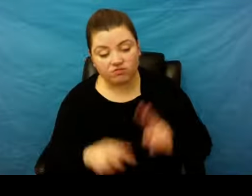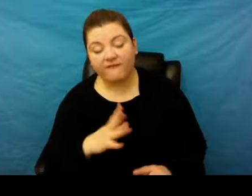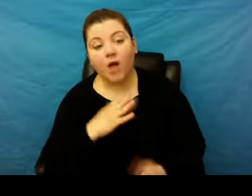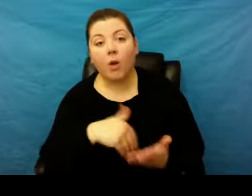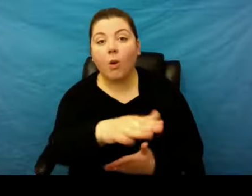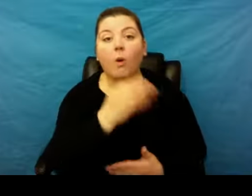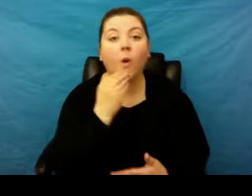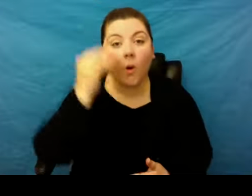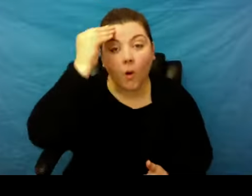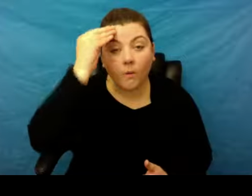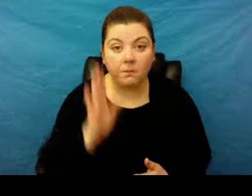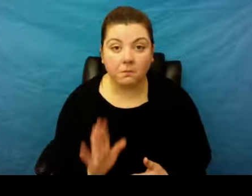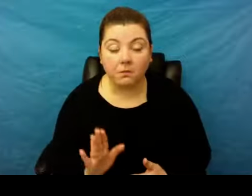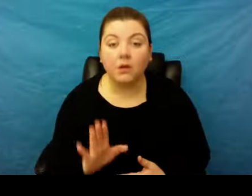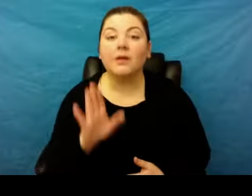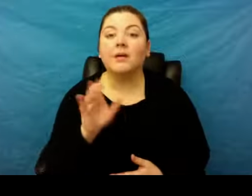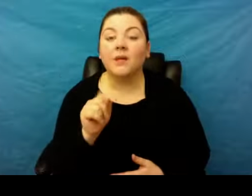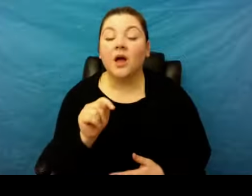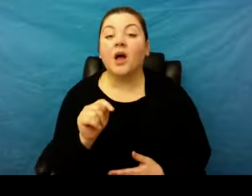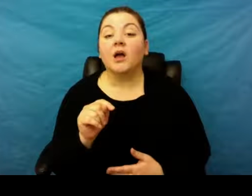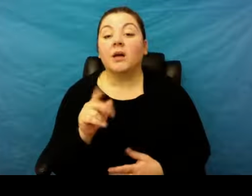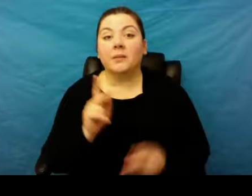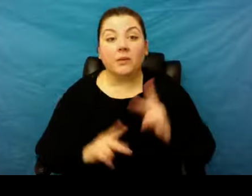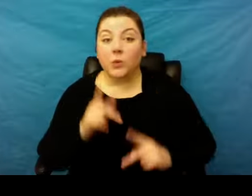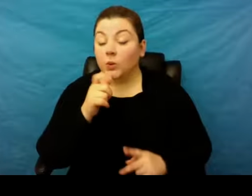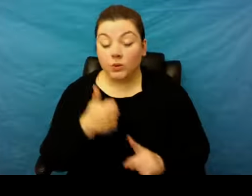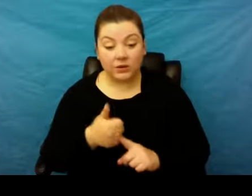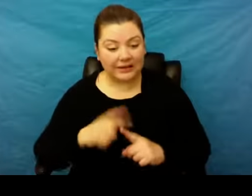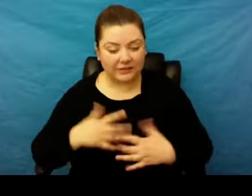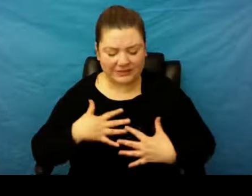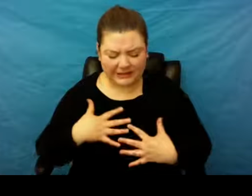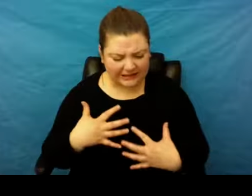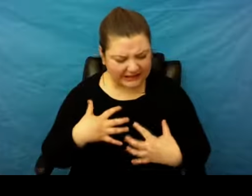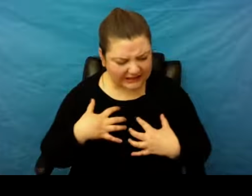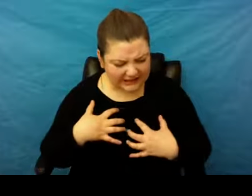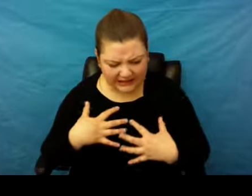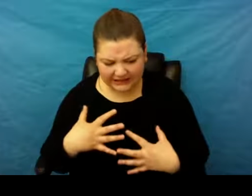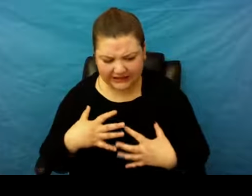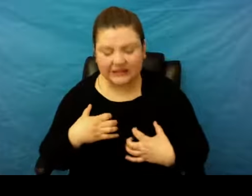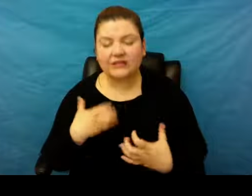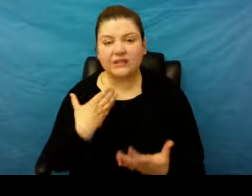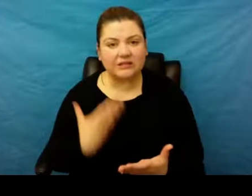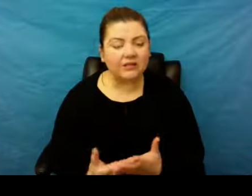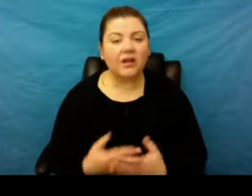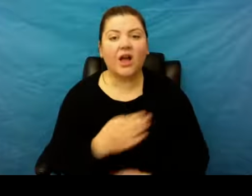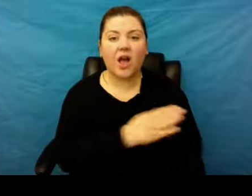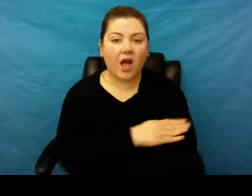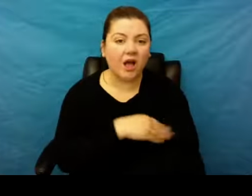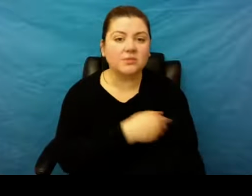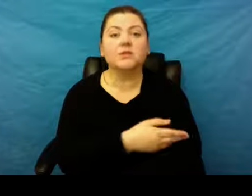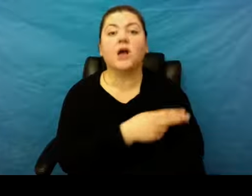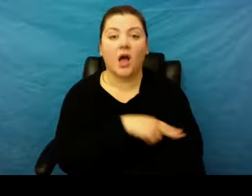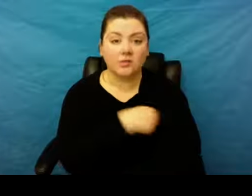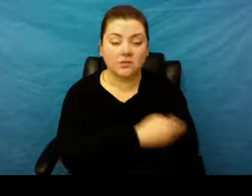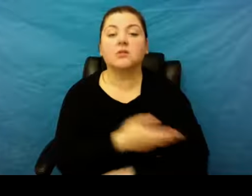home. But what we're also seeing is that people that feel short of breath, who come to the hospital, some of them go